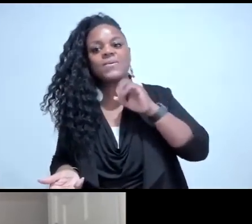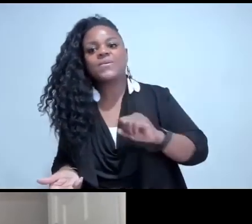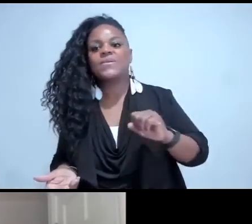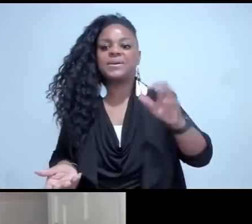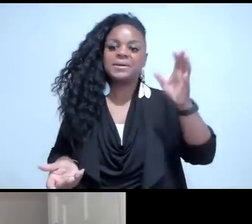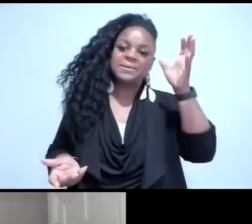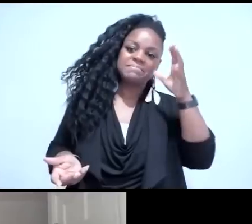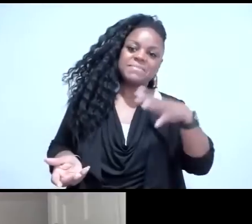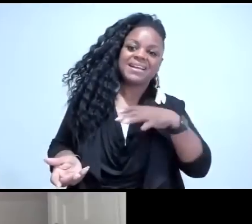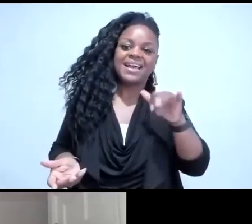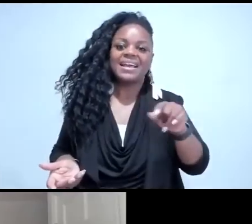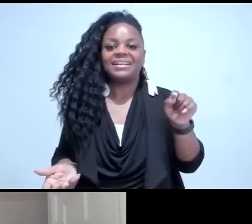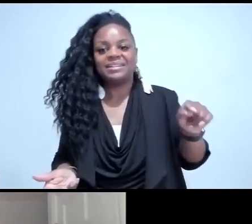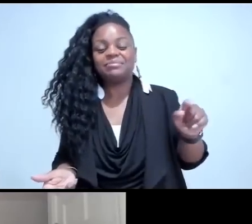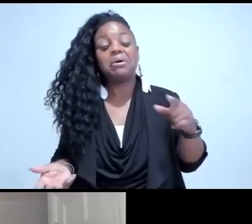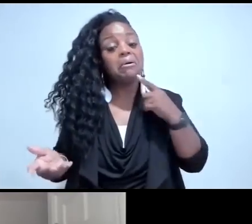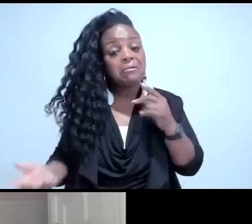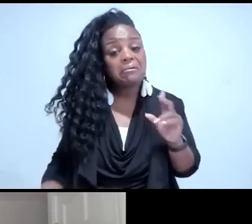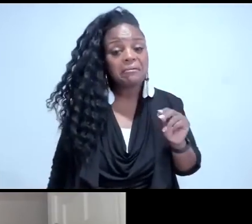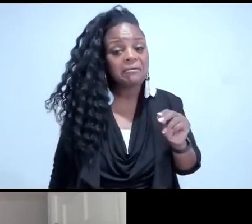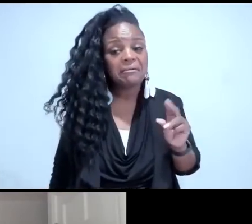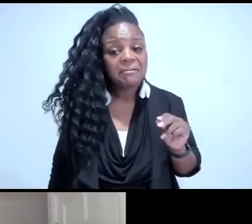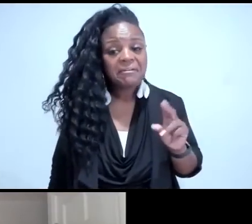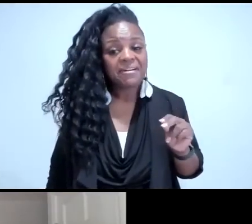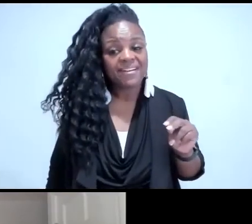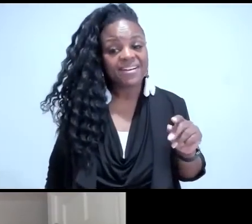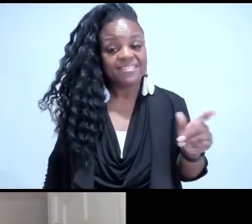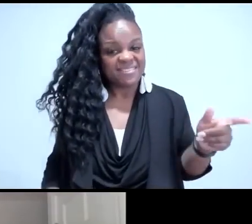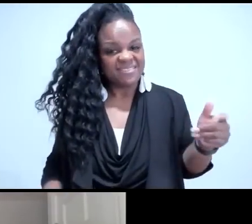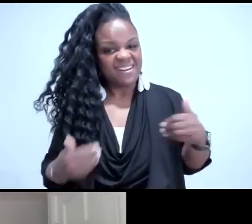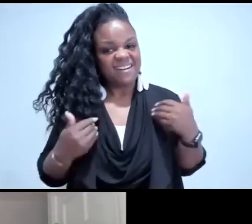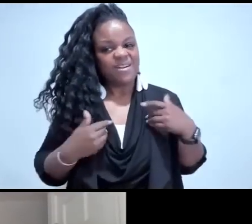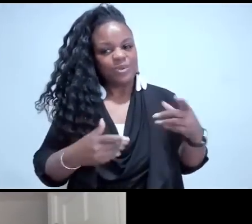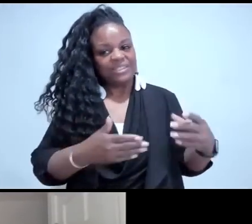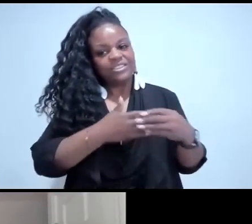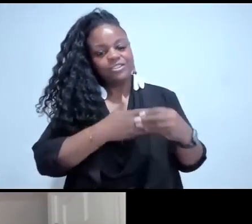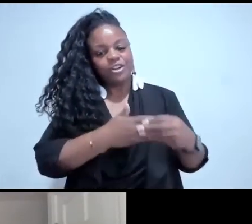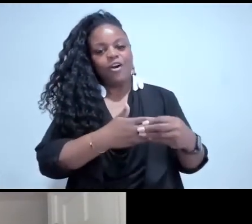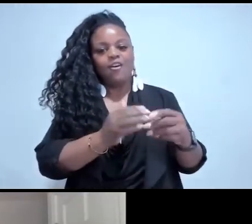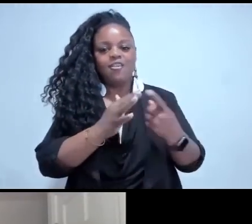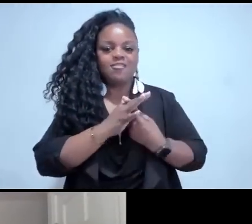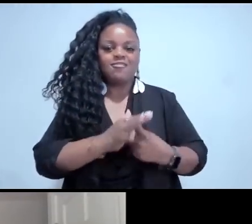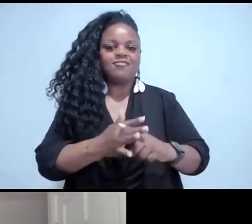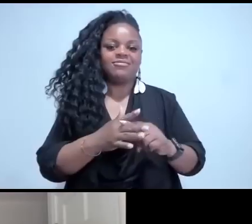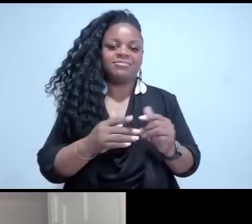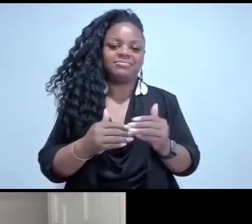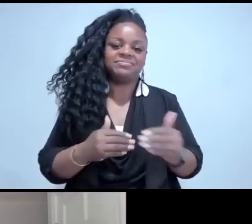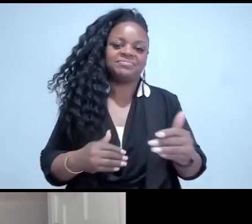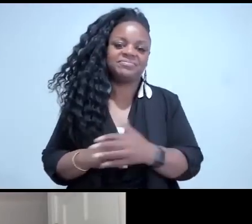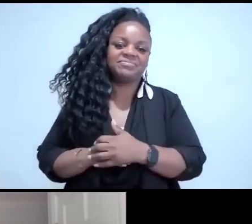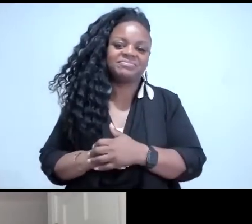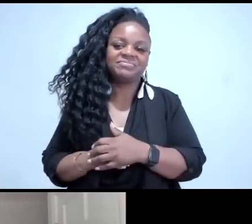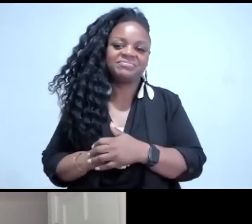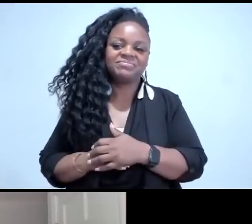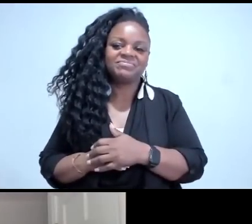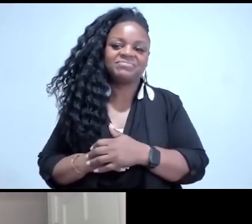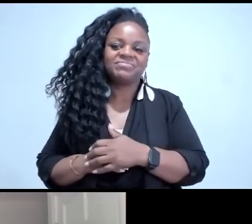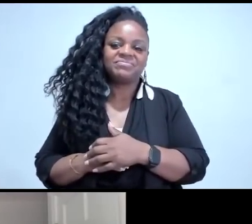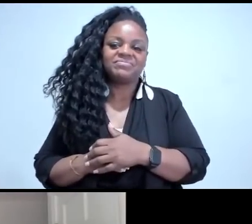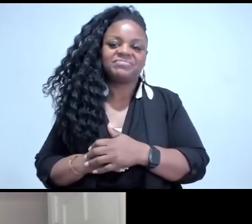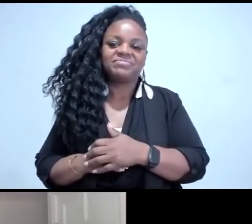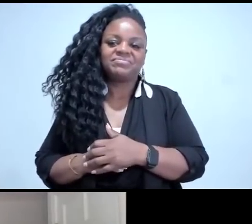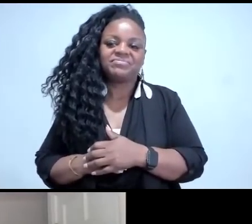his organization that was the old guard, from which Lewis and Hillman said no more. Labor's got to go